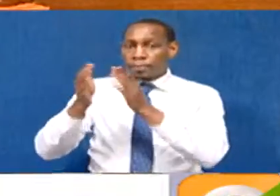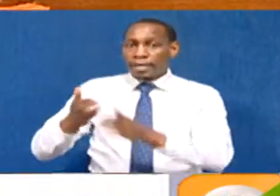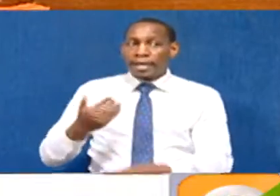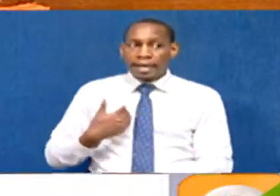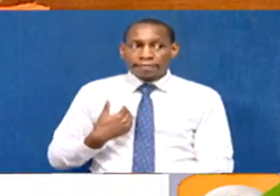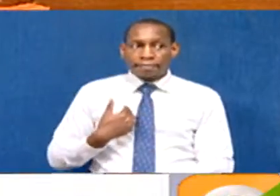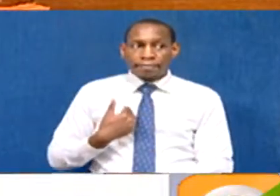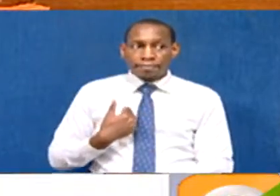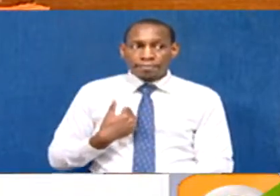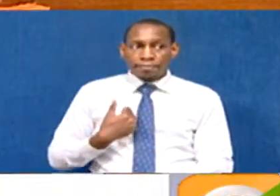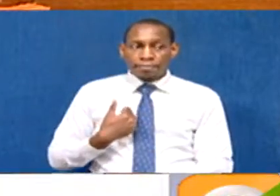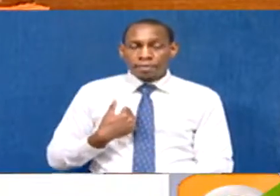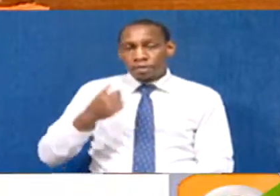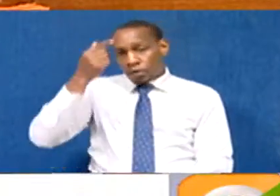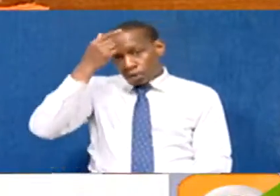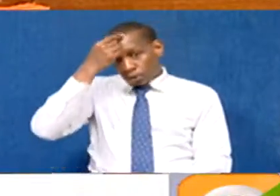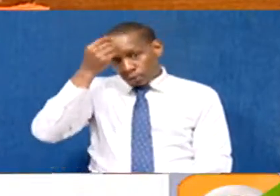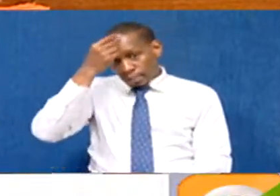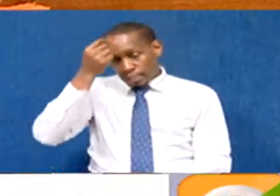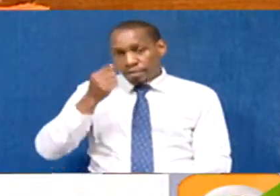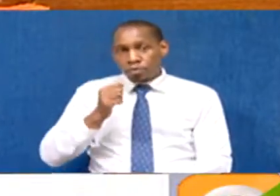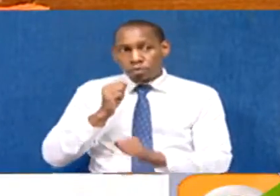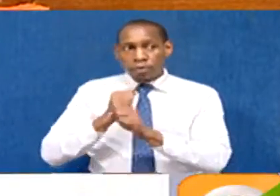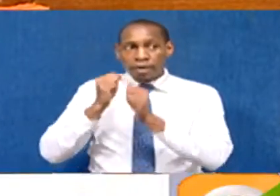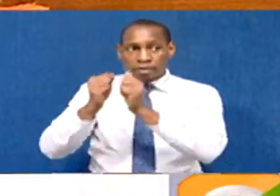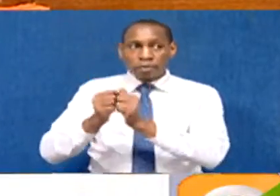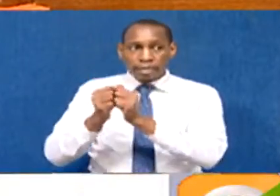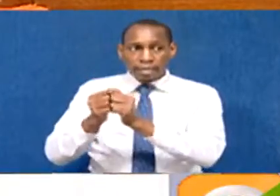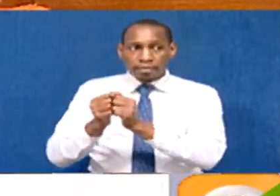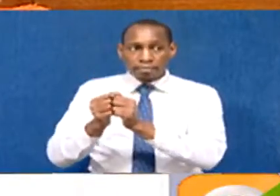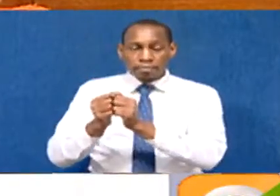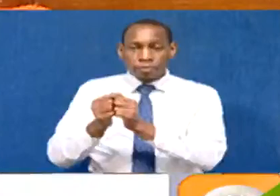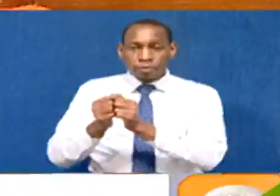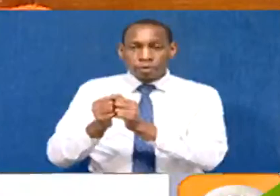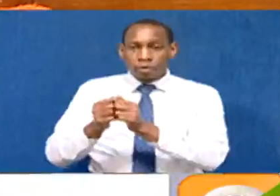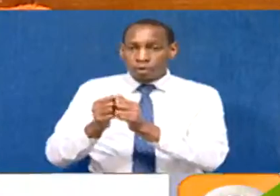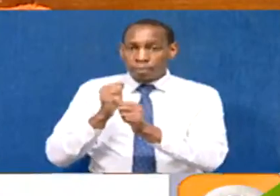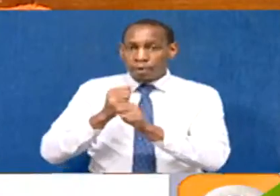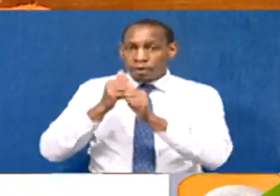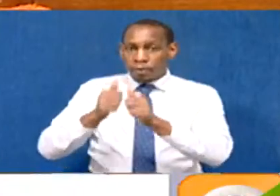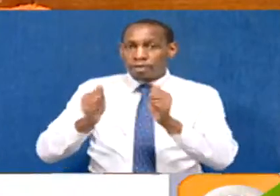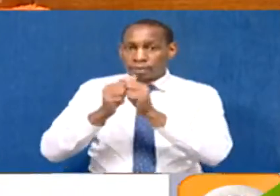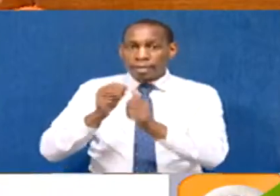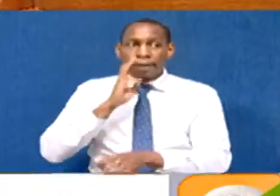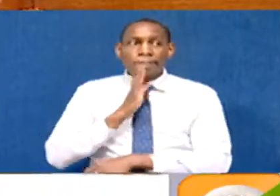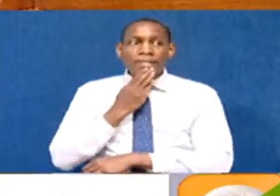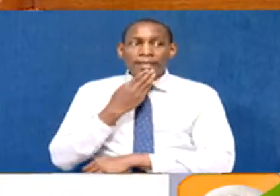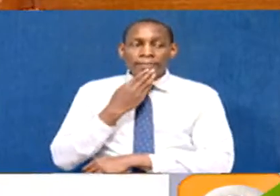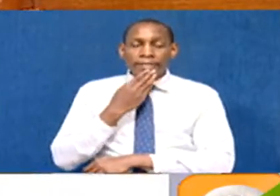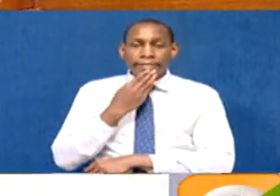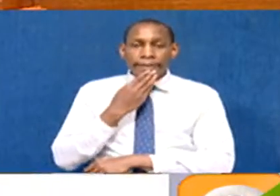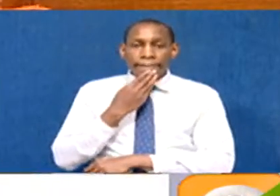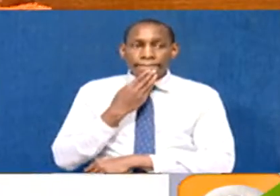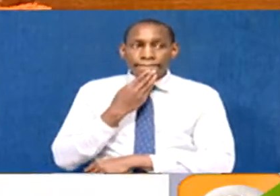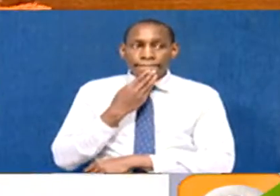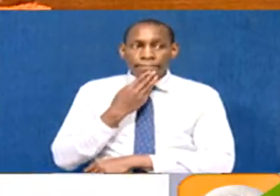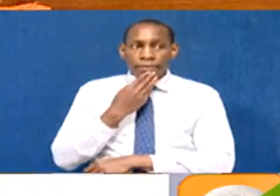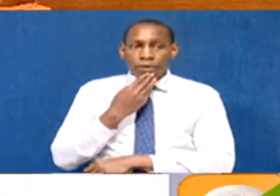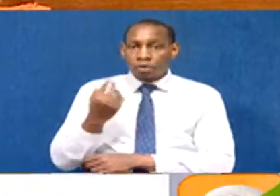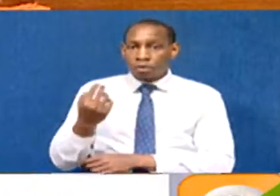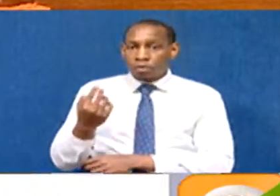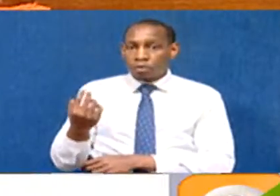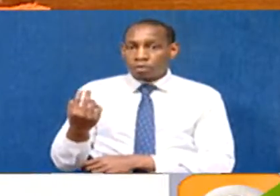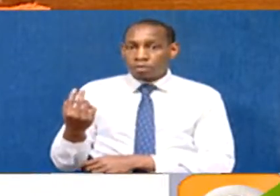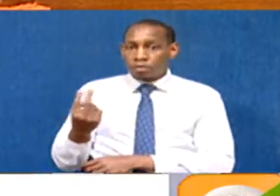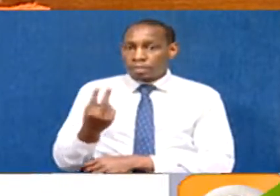you know, because WETA, they are working very well. They have been working very well with Musalia Mudavadi. They're talking